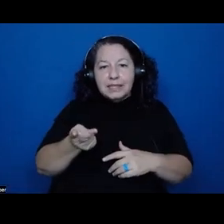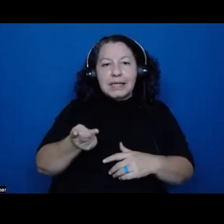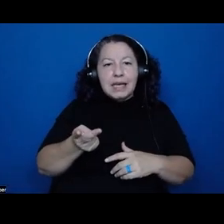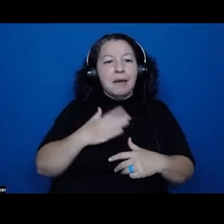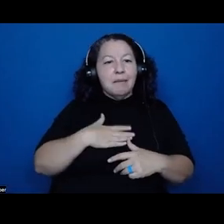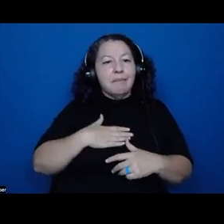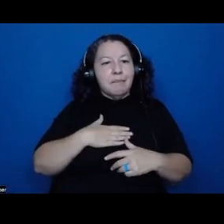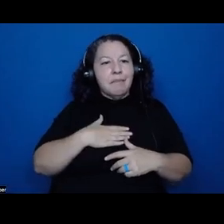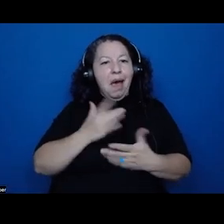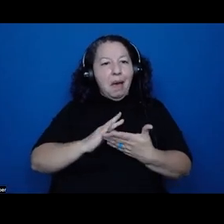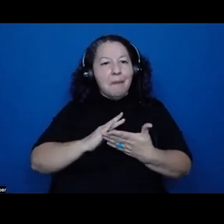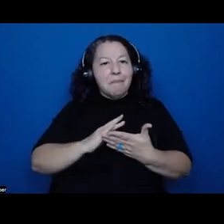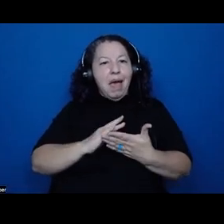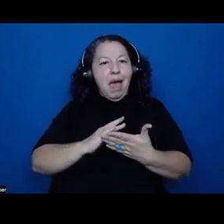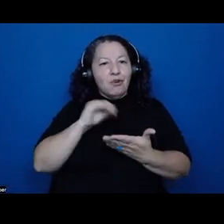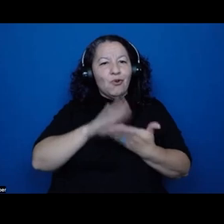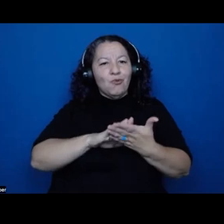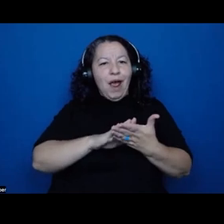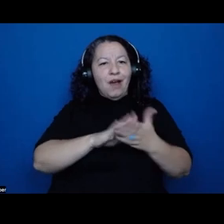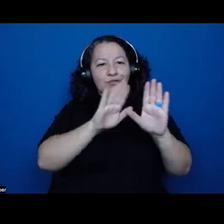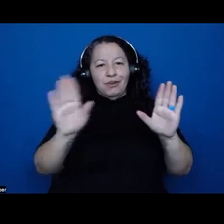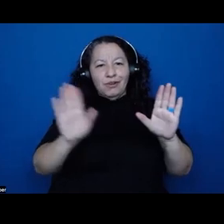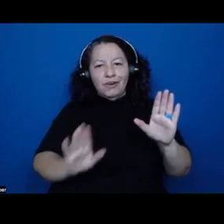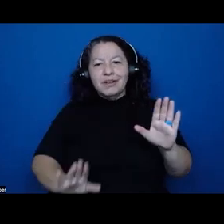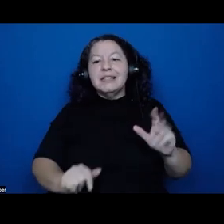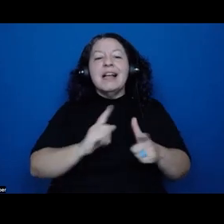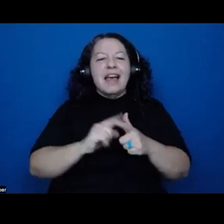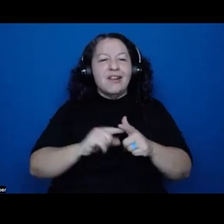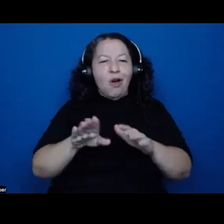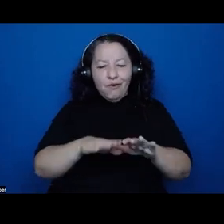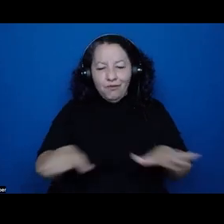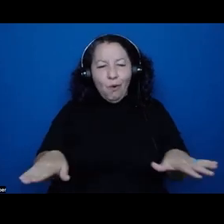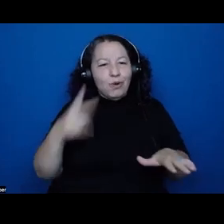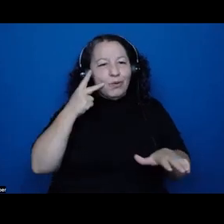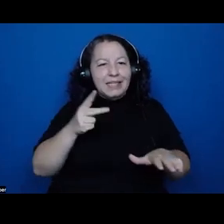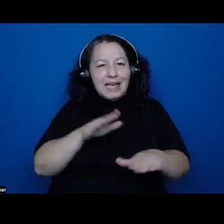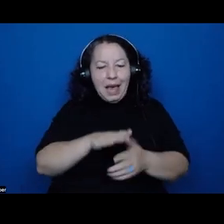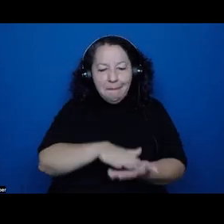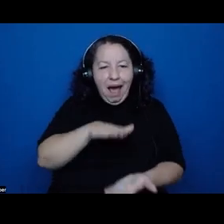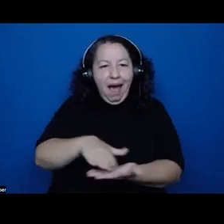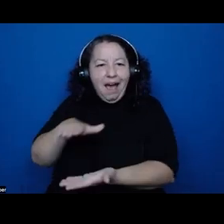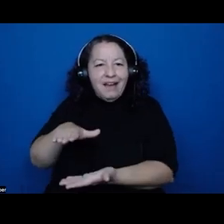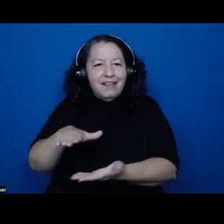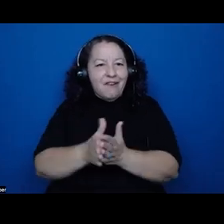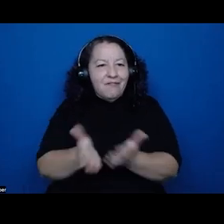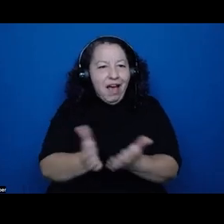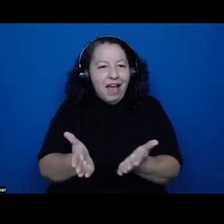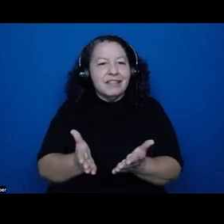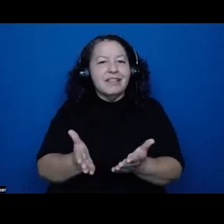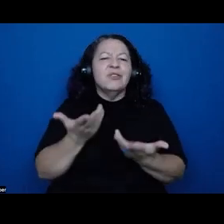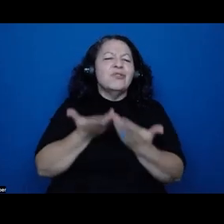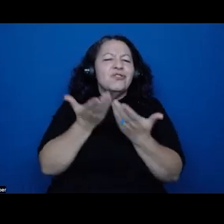medical file. And then on the floor, there's kind of a little pile of files. So it kind of suggests that the installation is not